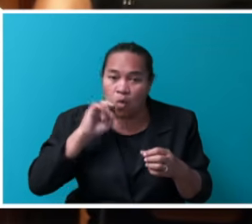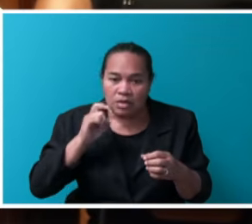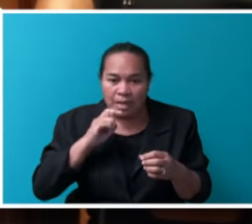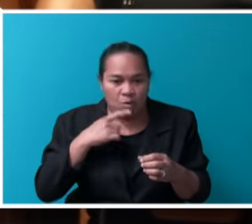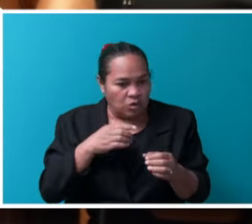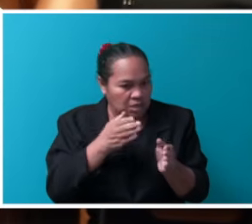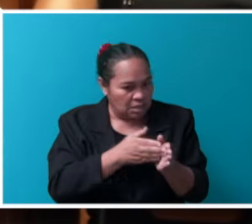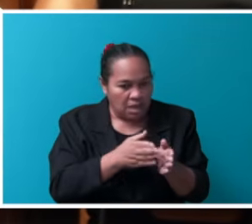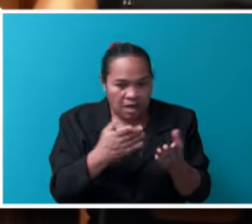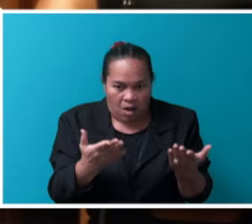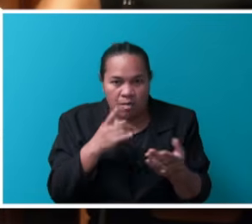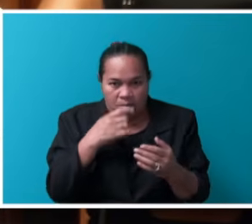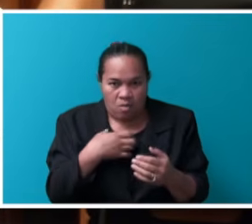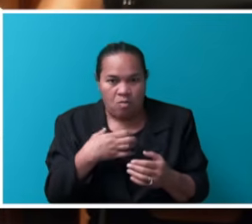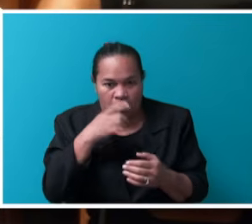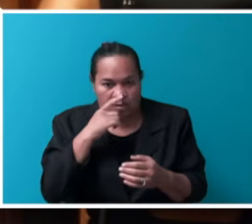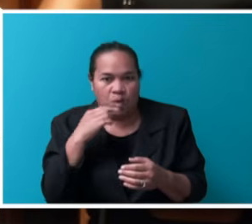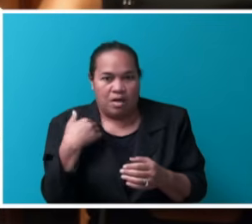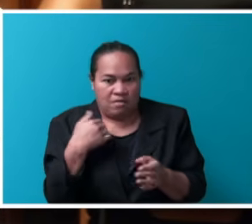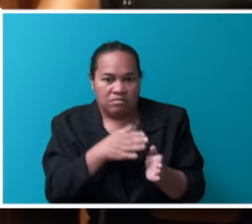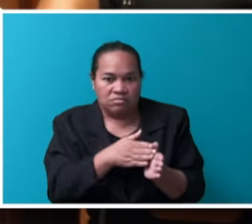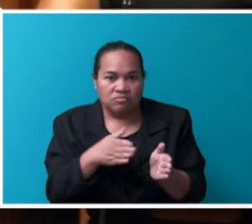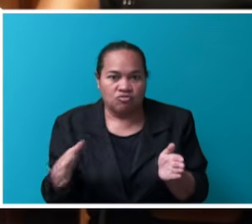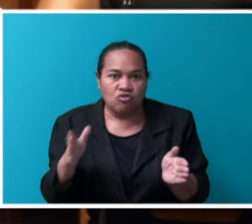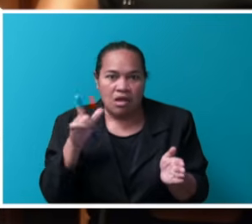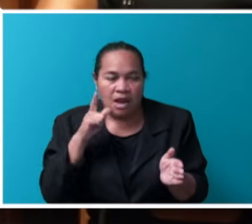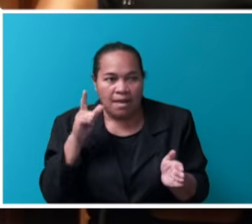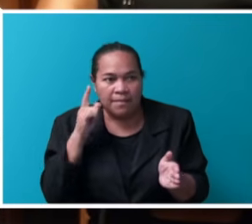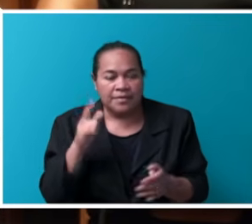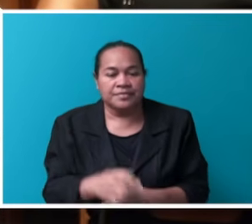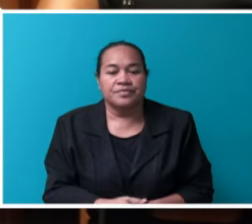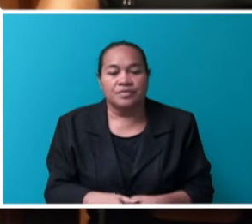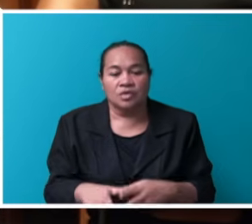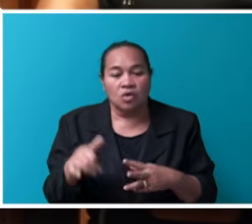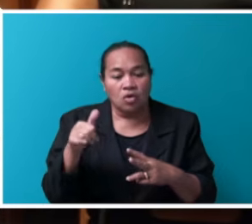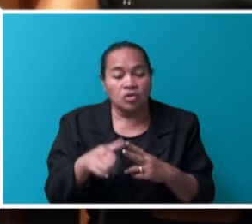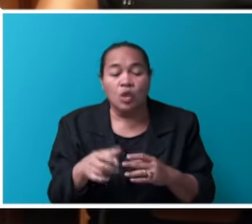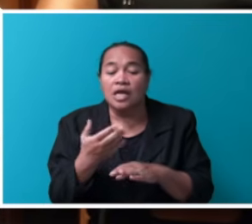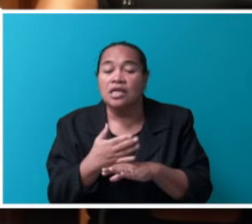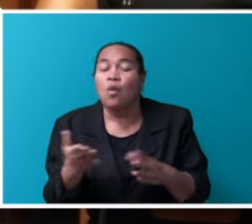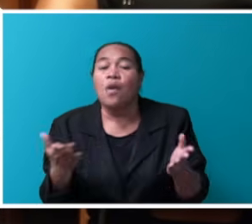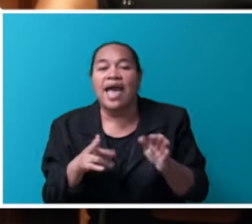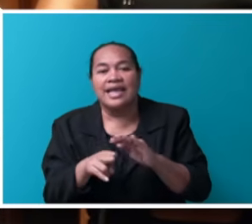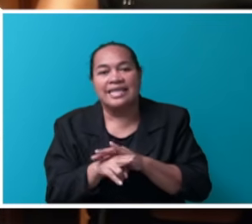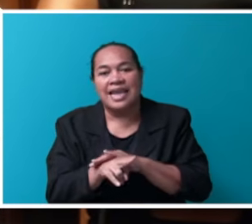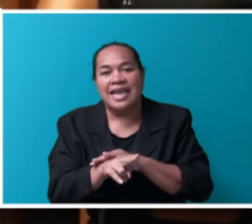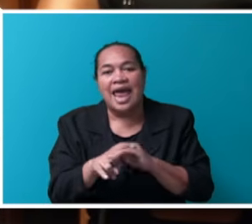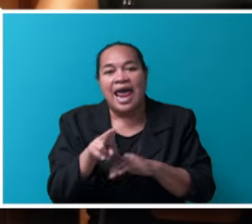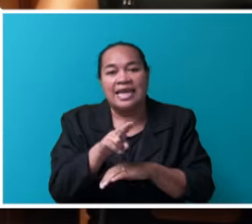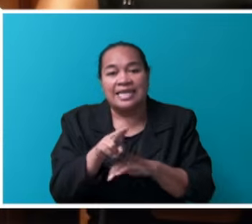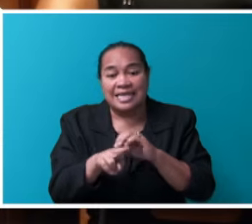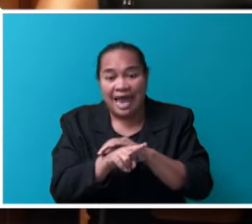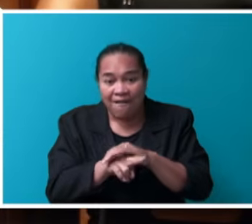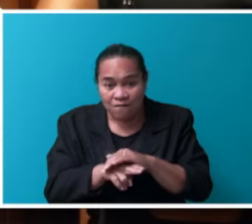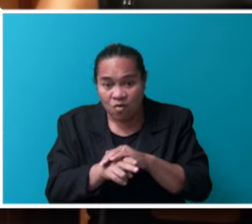areas. In addition, the Water Authority of Fiji has begun works for the development of a new water treatment plant in Navua, as well as a new water